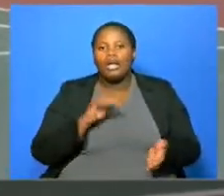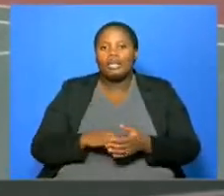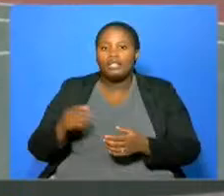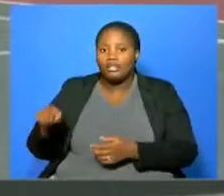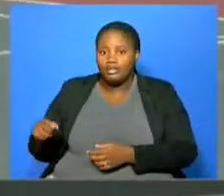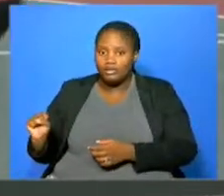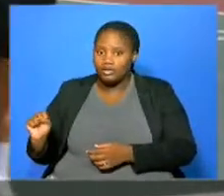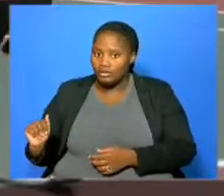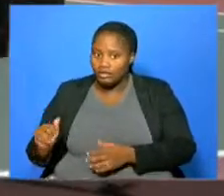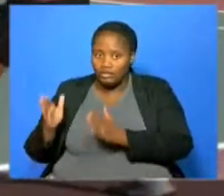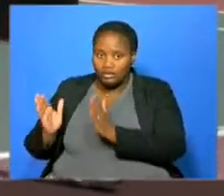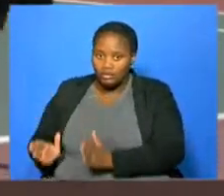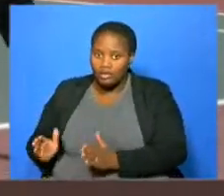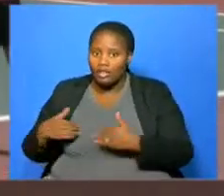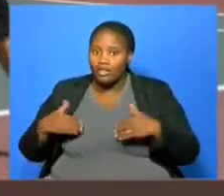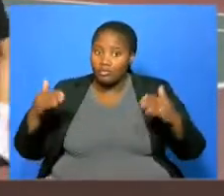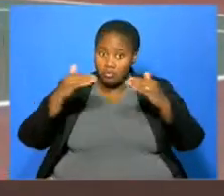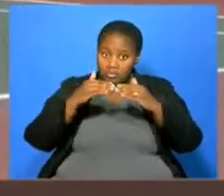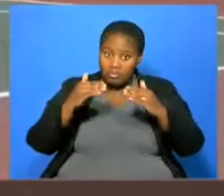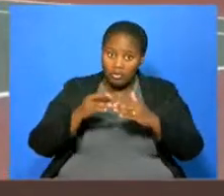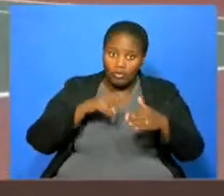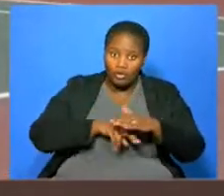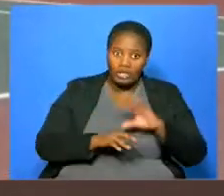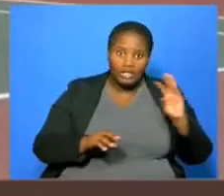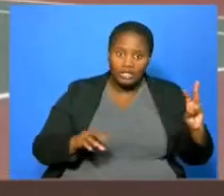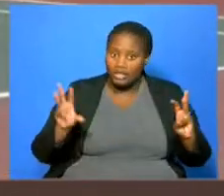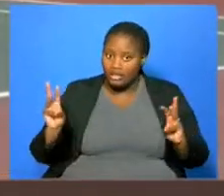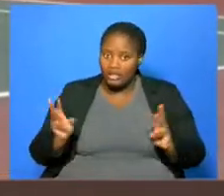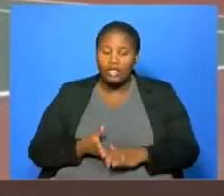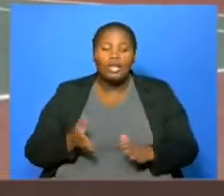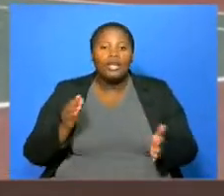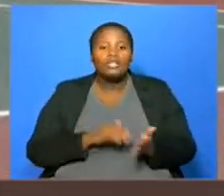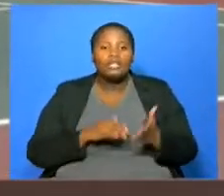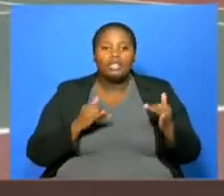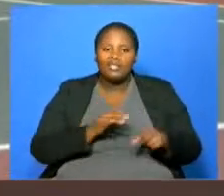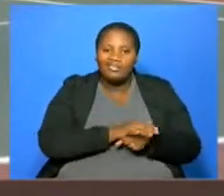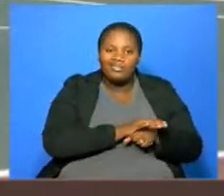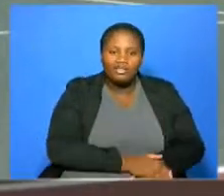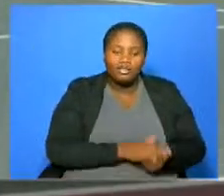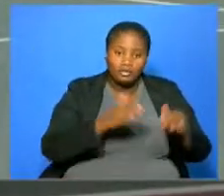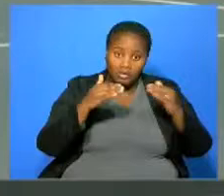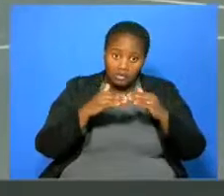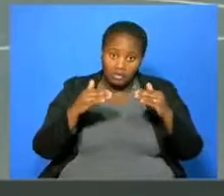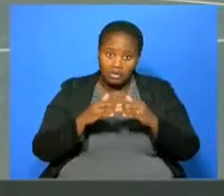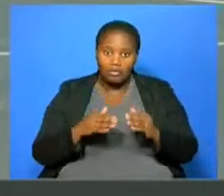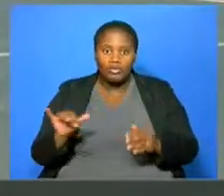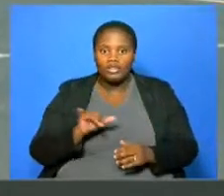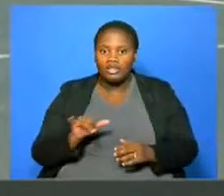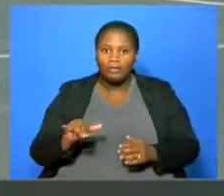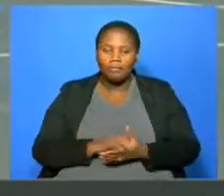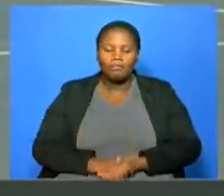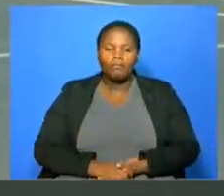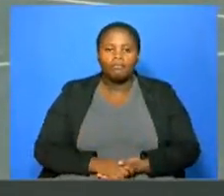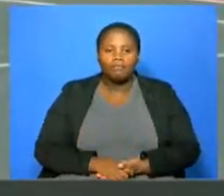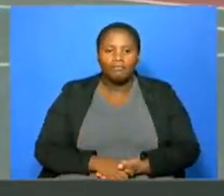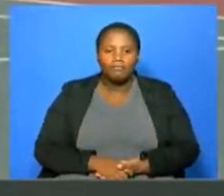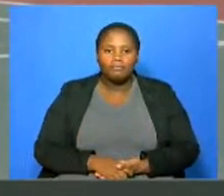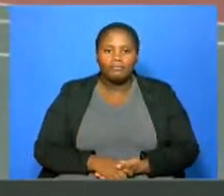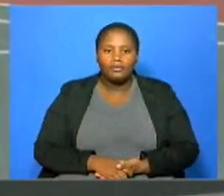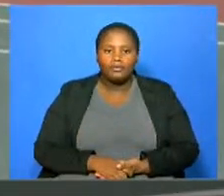African eventually leveled the score, making it 6-6, to force the game into a tiebreaker.